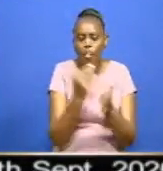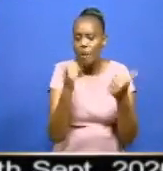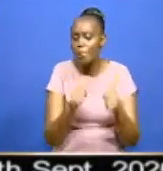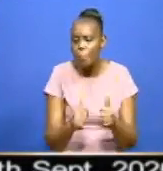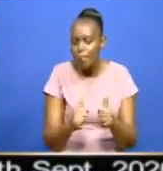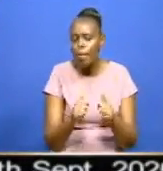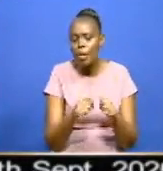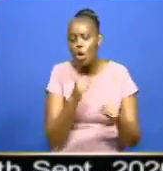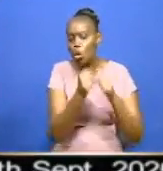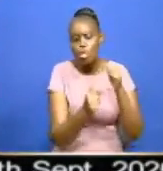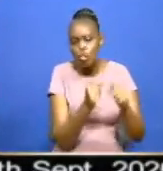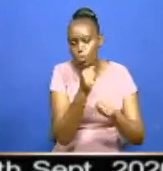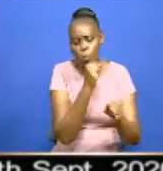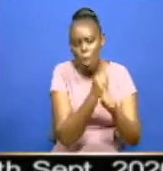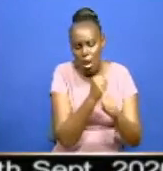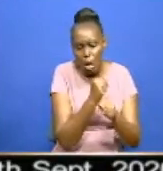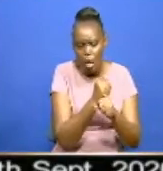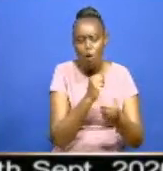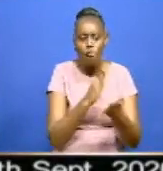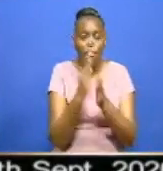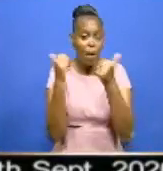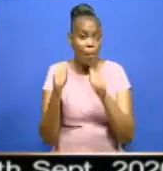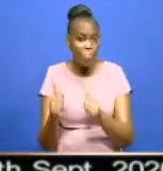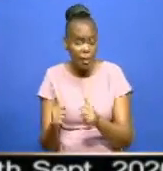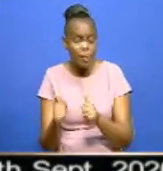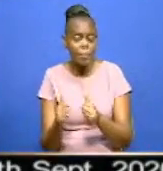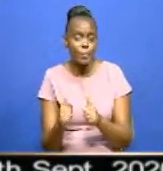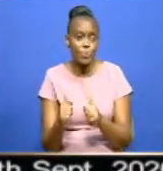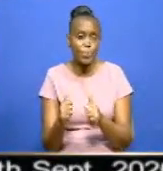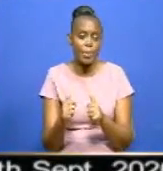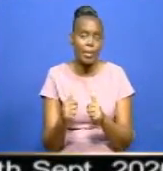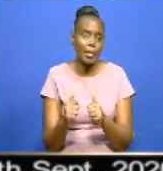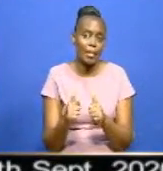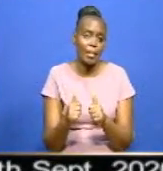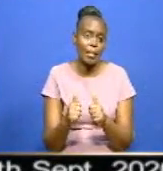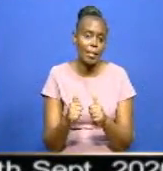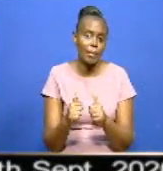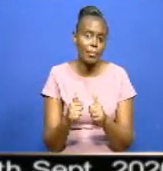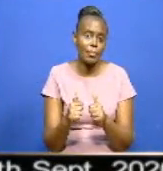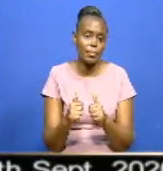for you to be able to exercise your mandate? Mr. Speaker, Madam